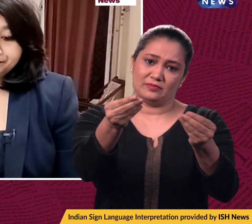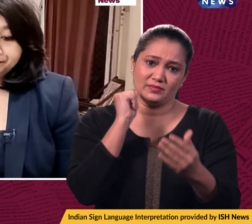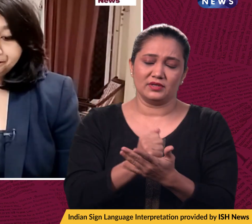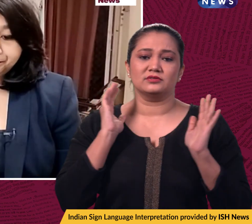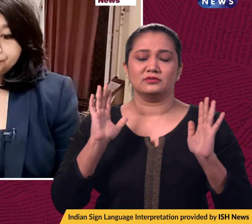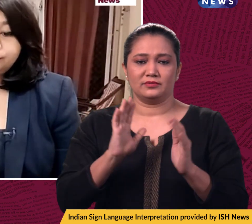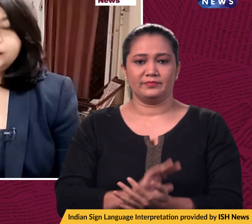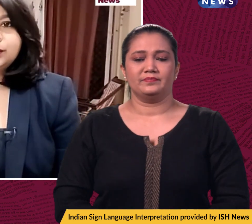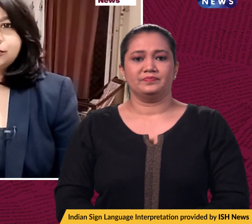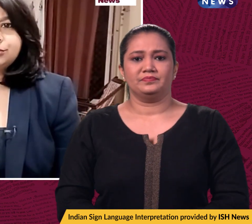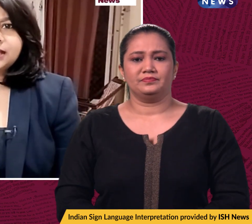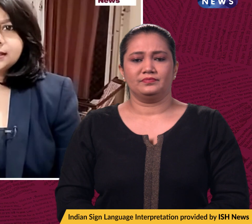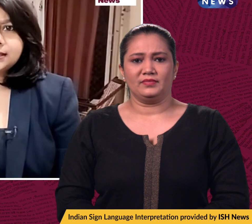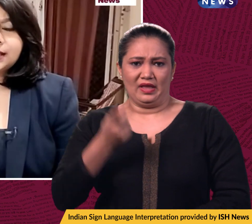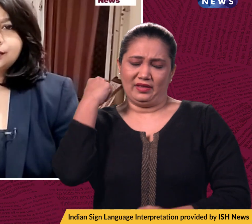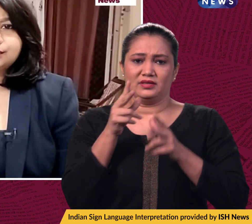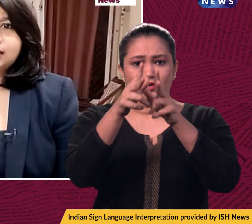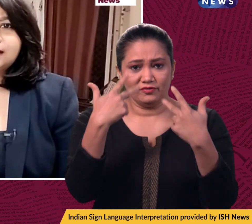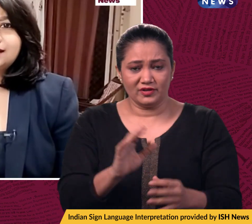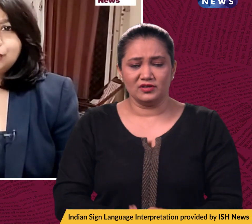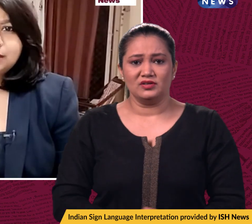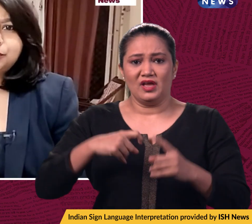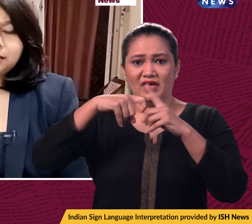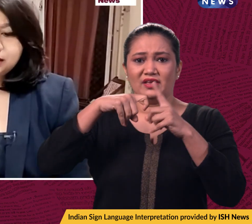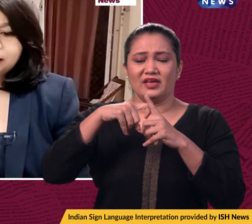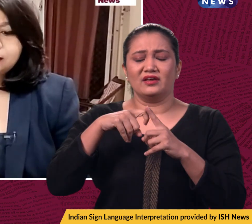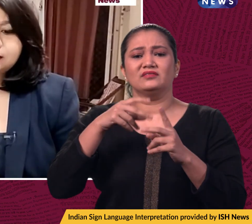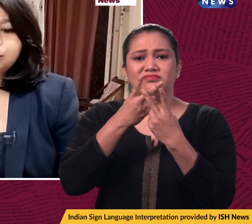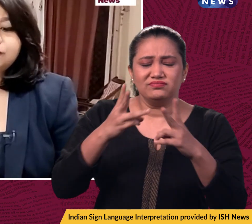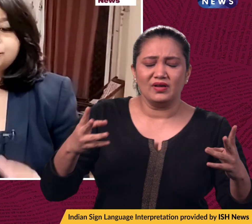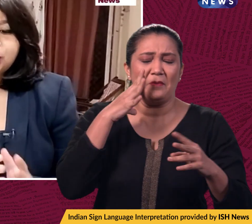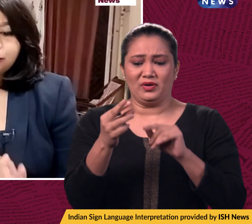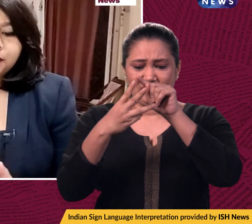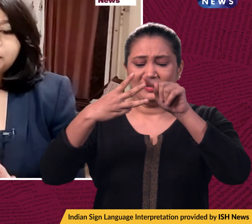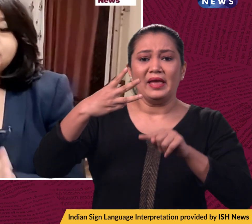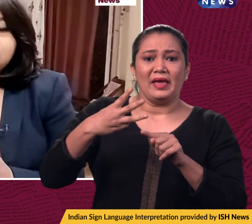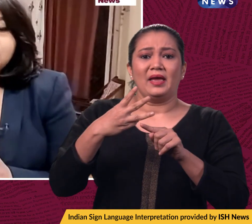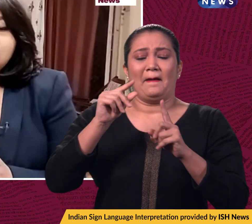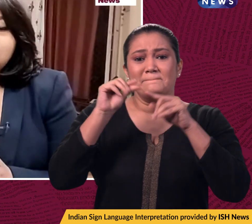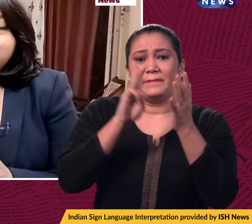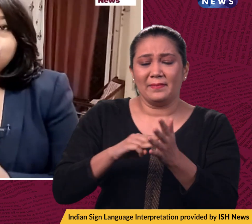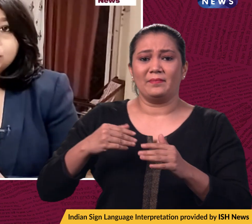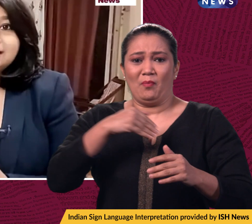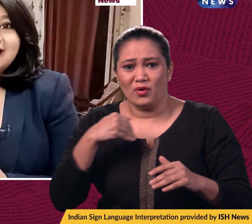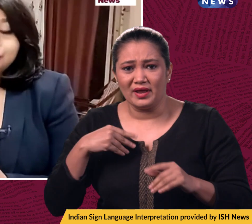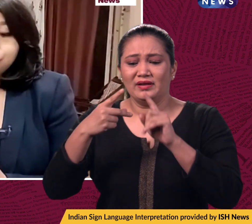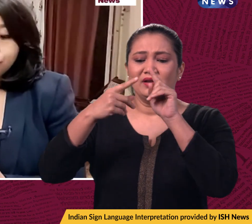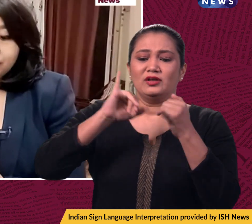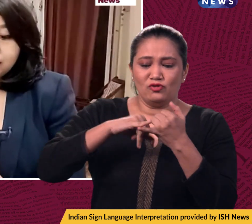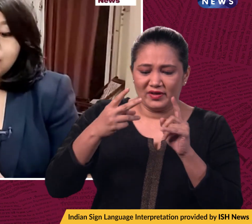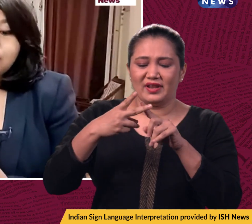sanctioned. We told you yesterday also that 3 prime ministers, one from Czech Republic, Poland